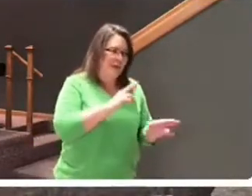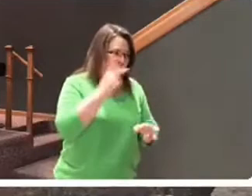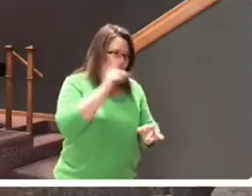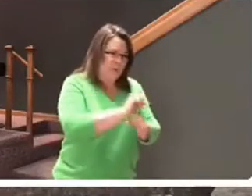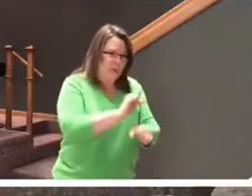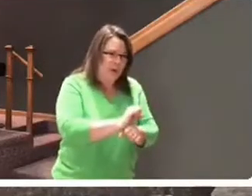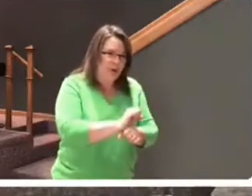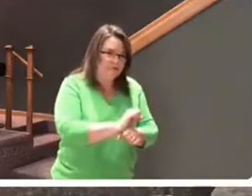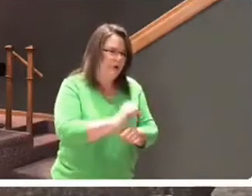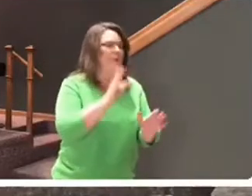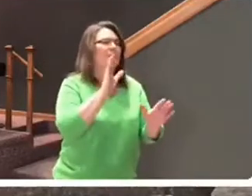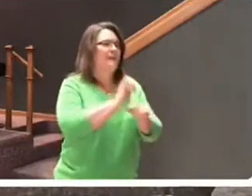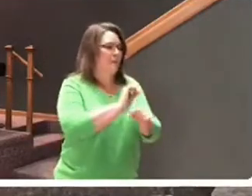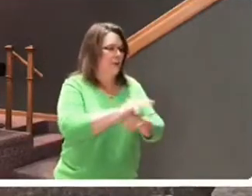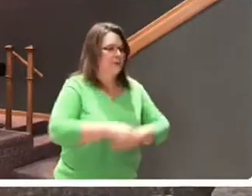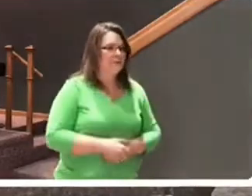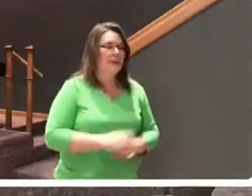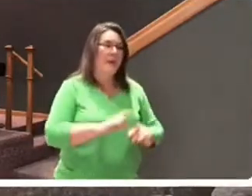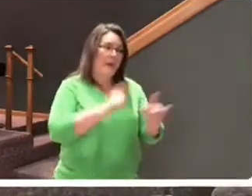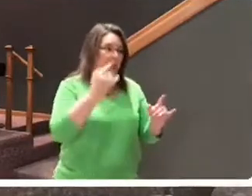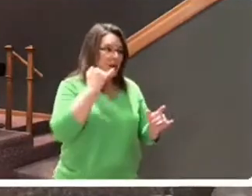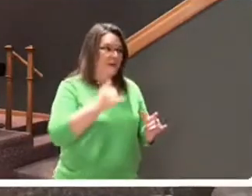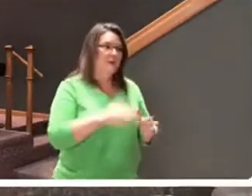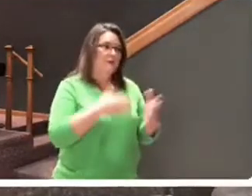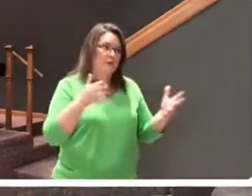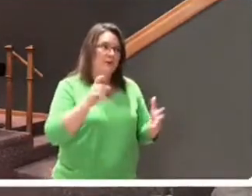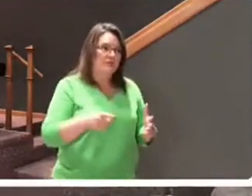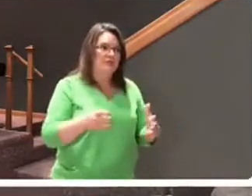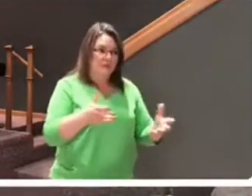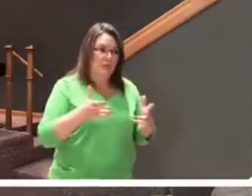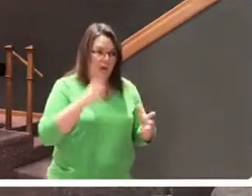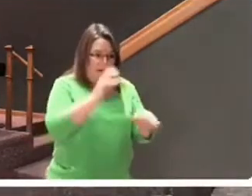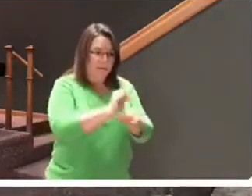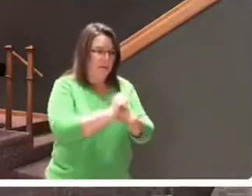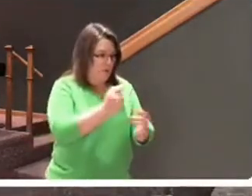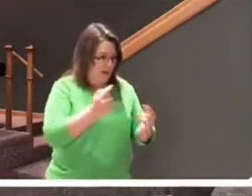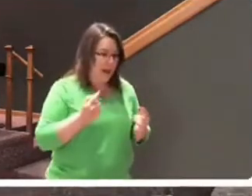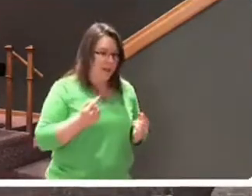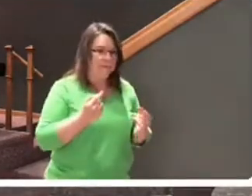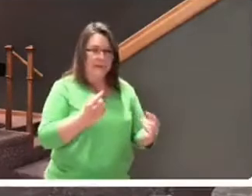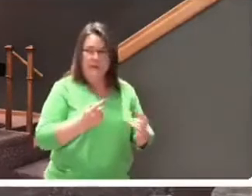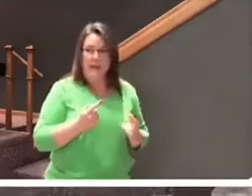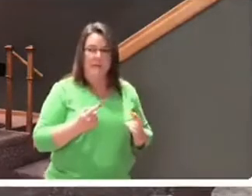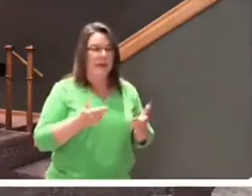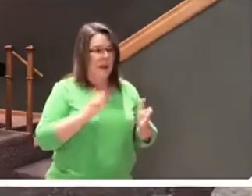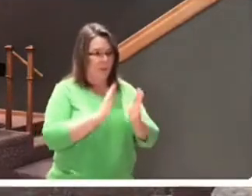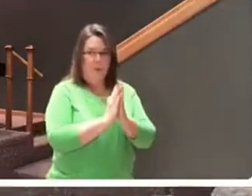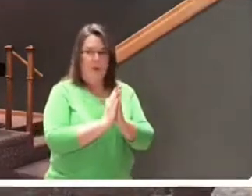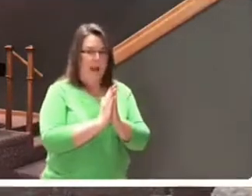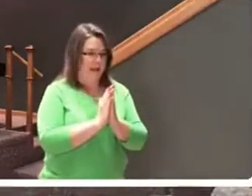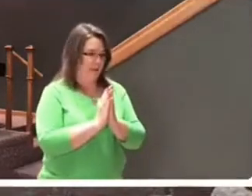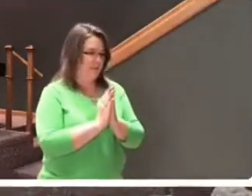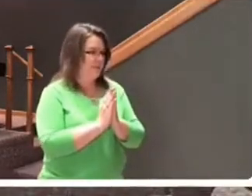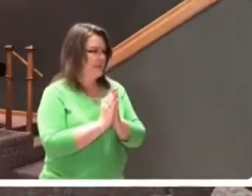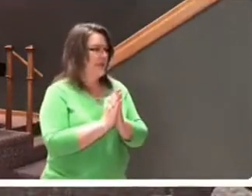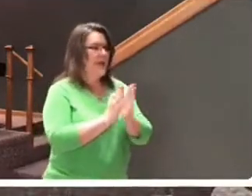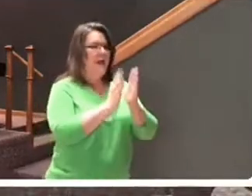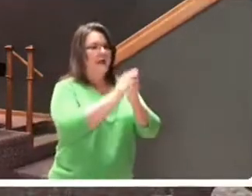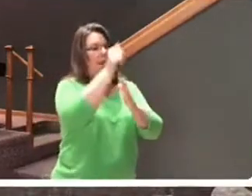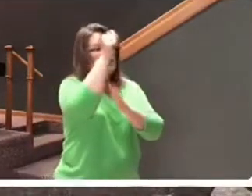miracle. But if you're desperate enough, come on up. Come on up and let's pray. And let's